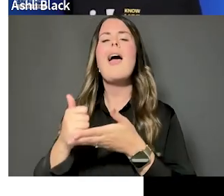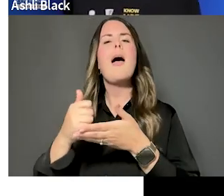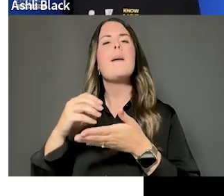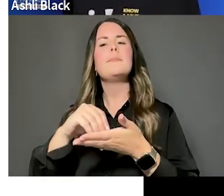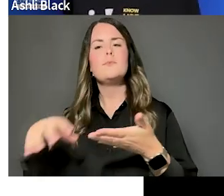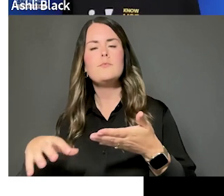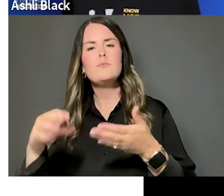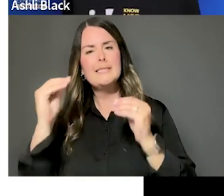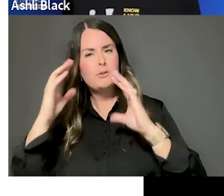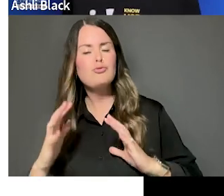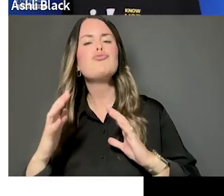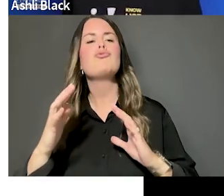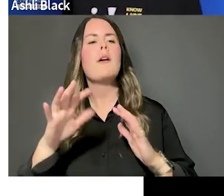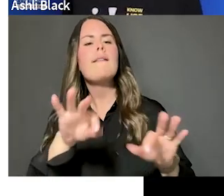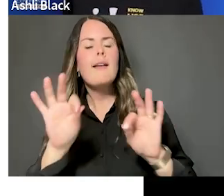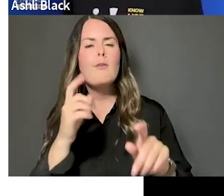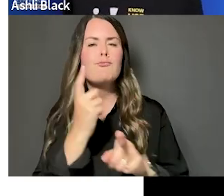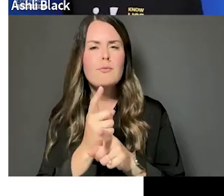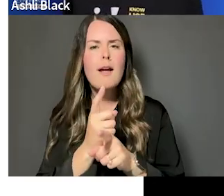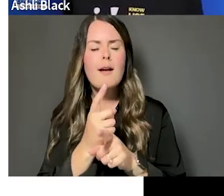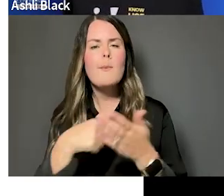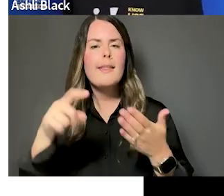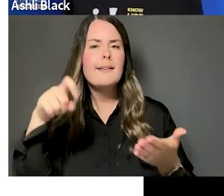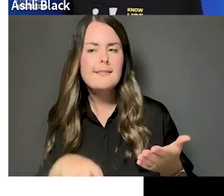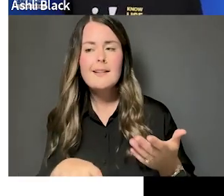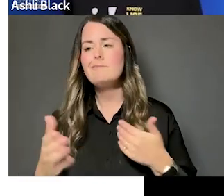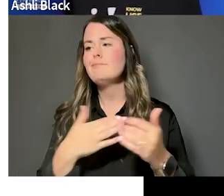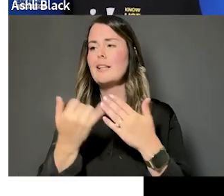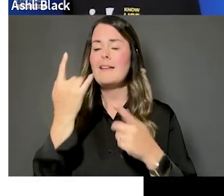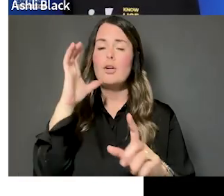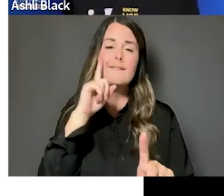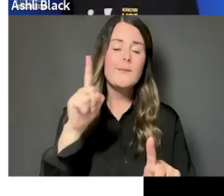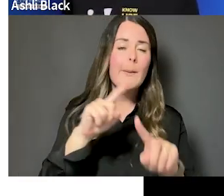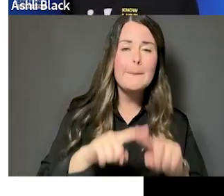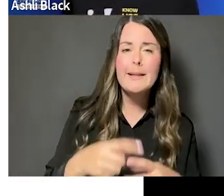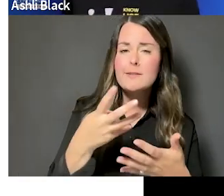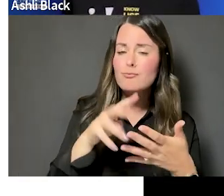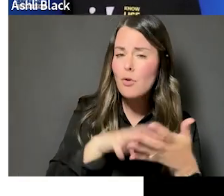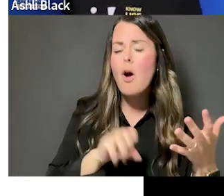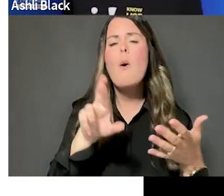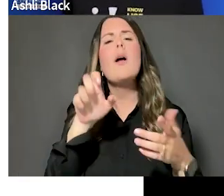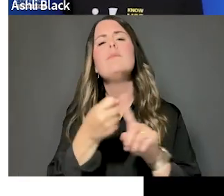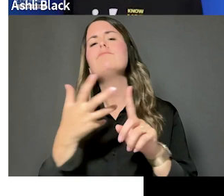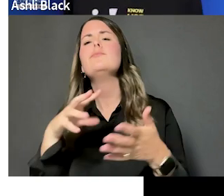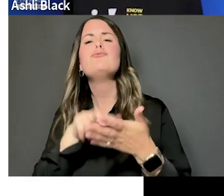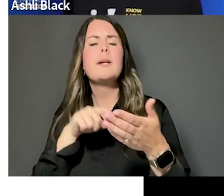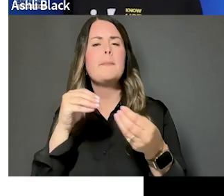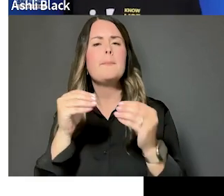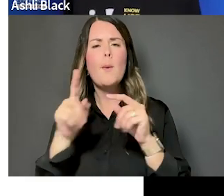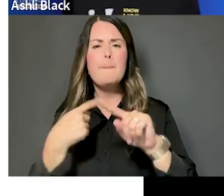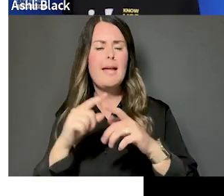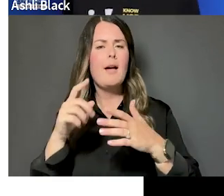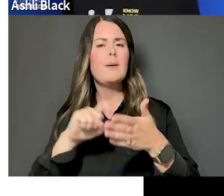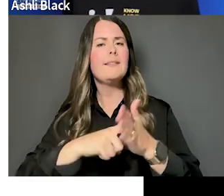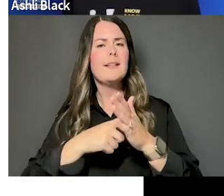more easily find the information they need, be it about math language routines, looking for the dependency chart, or wanting to read more about